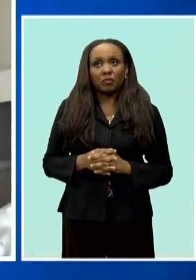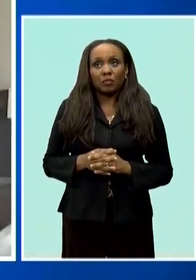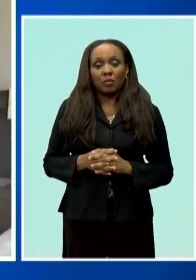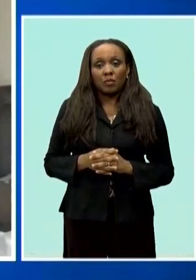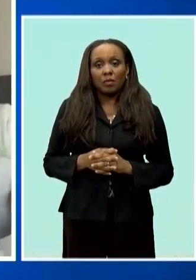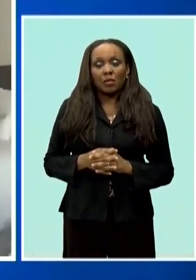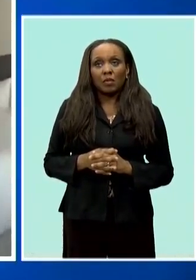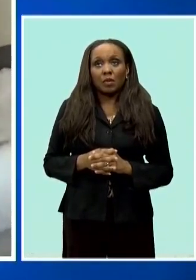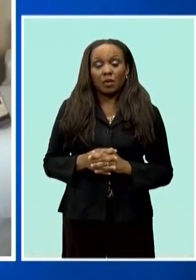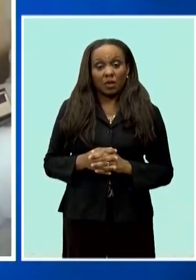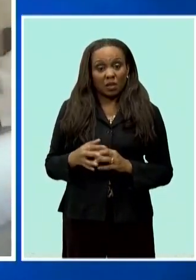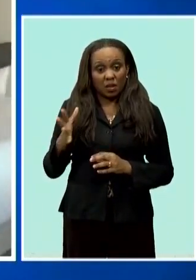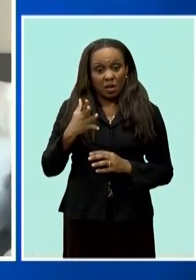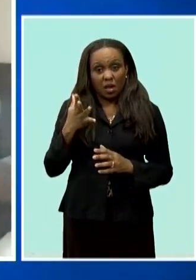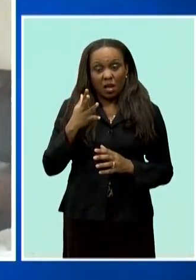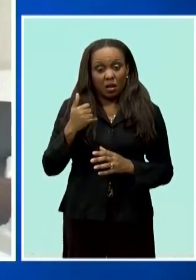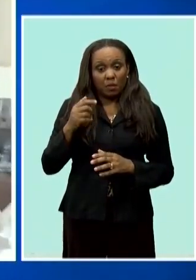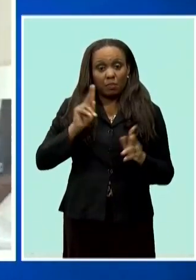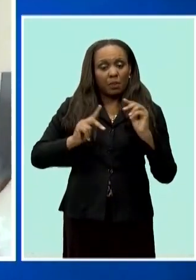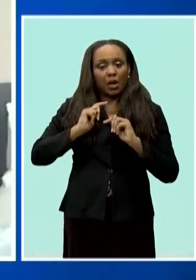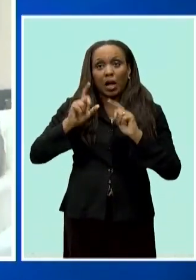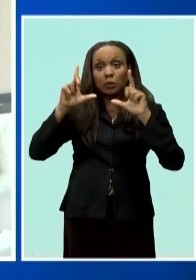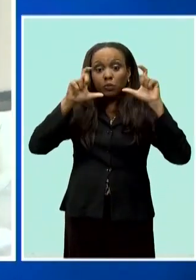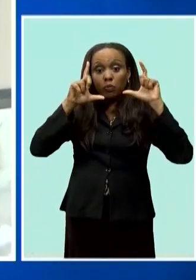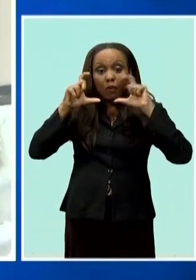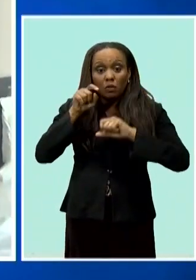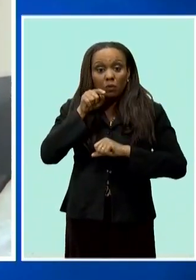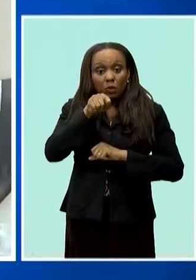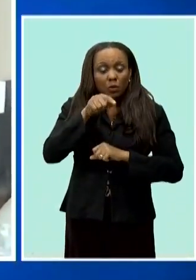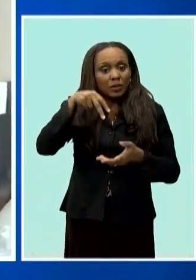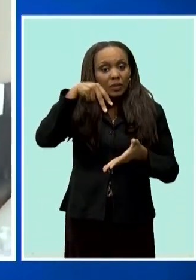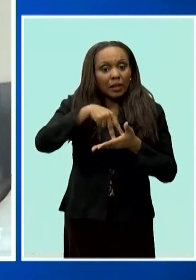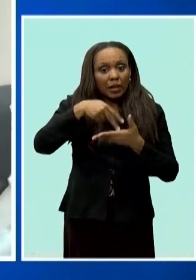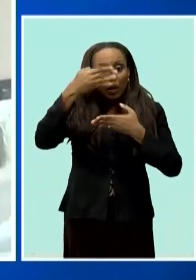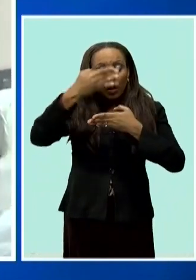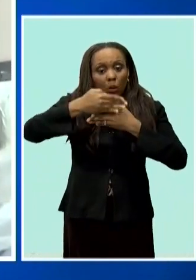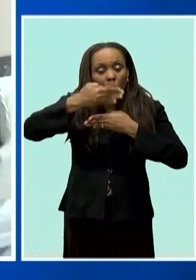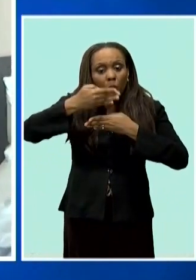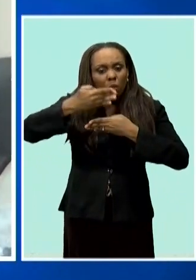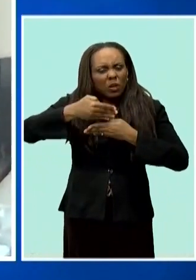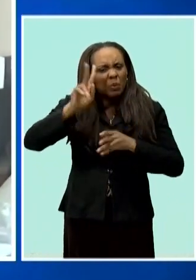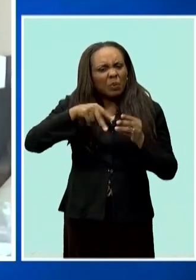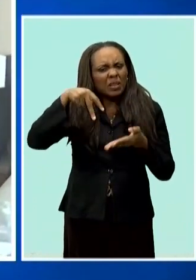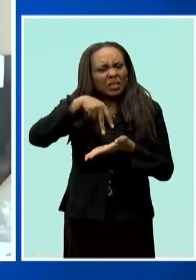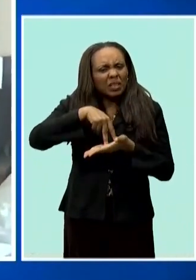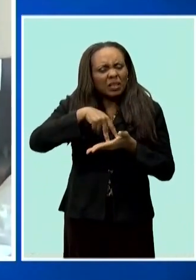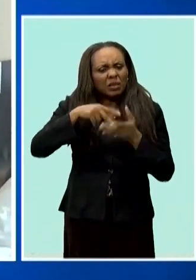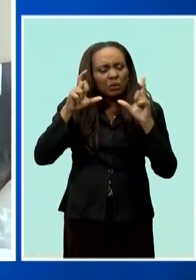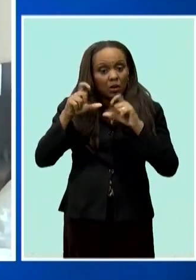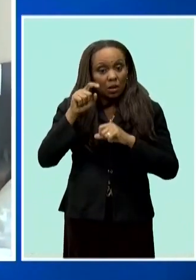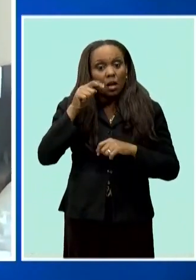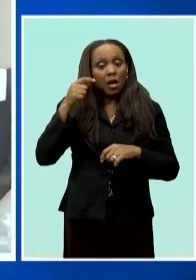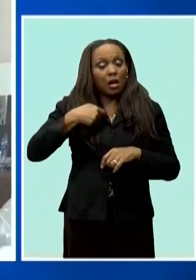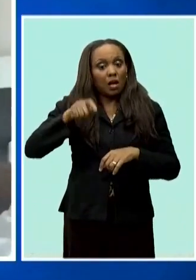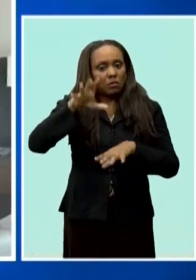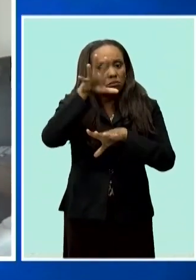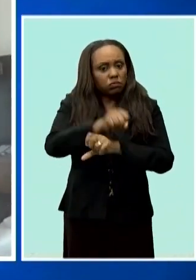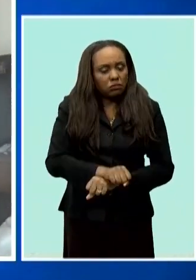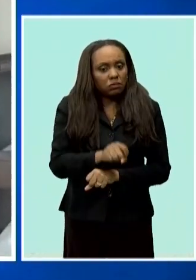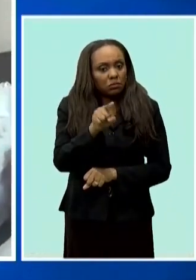You got any weapons on you? No, sir. You got any weapons in this room? No, sir. See if that's it.